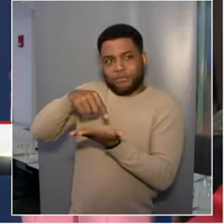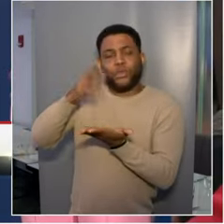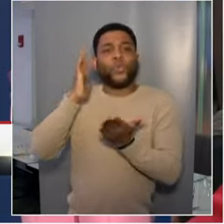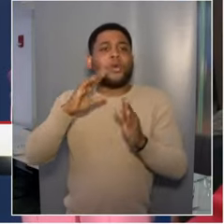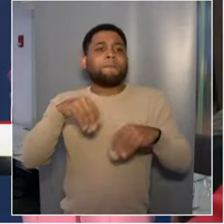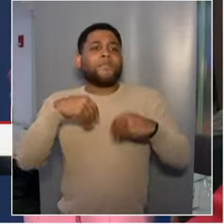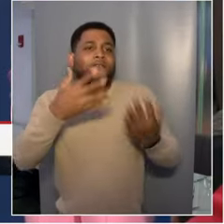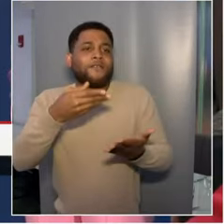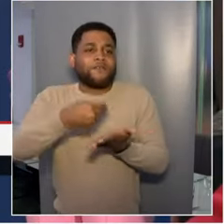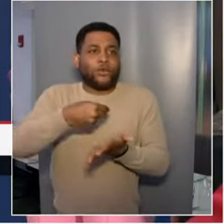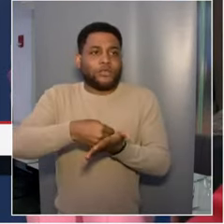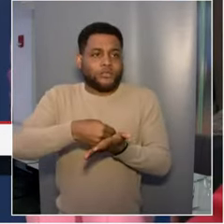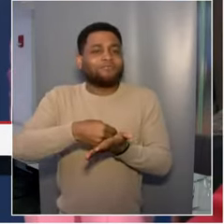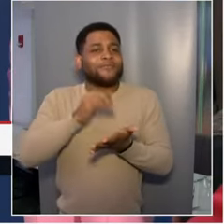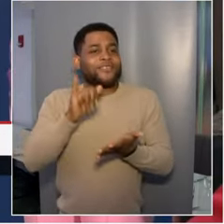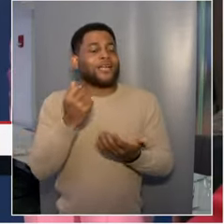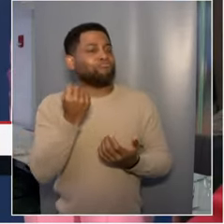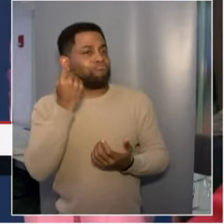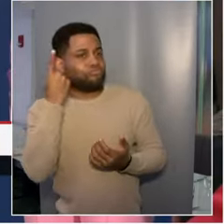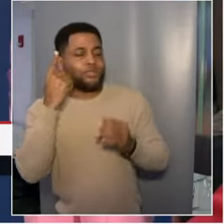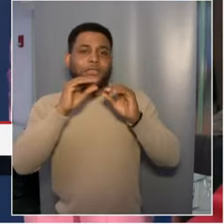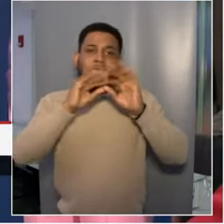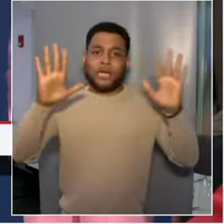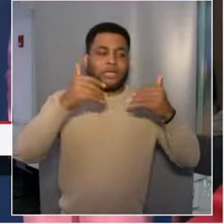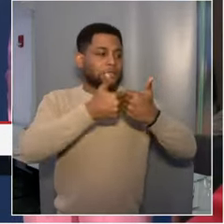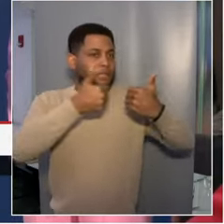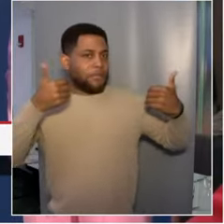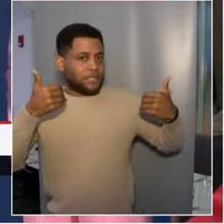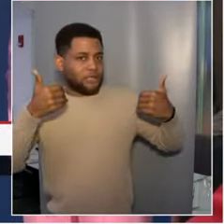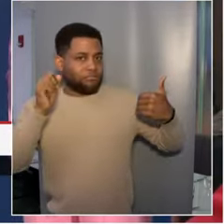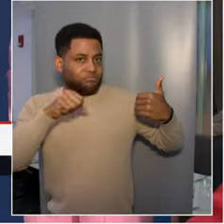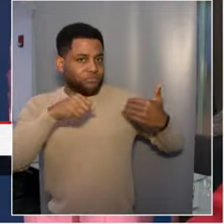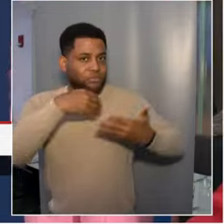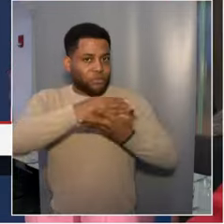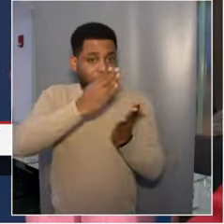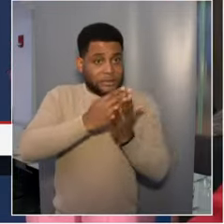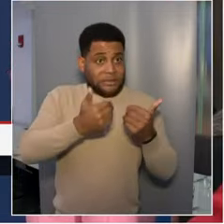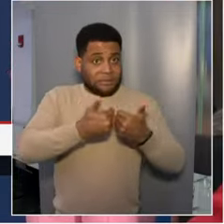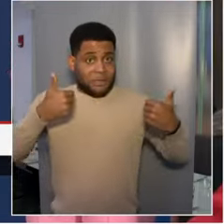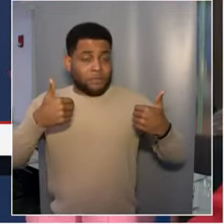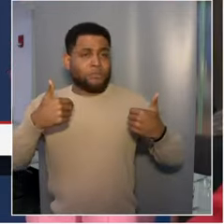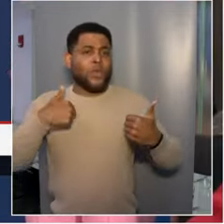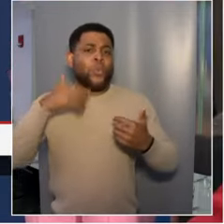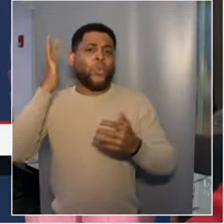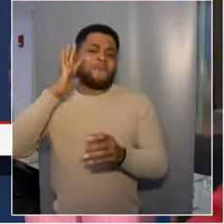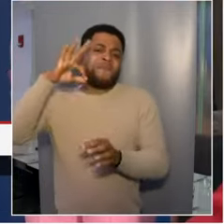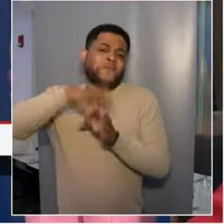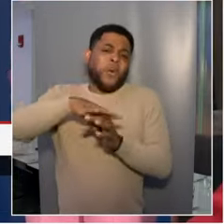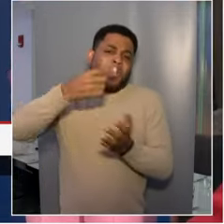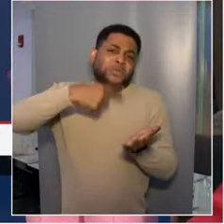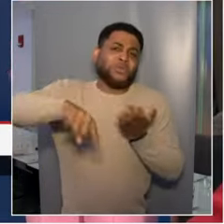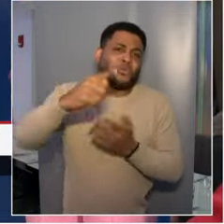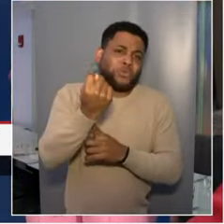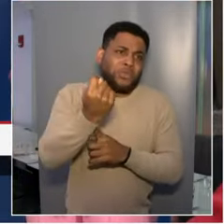what we offered in December, and that's what we're going to vote on next Tuesday. It's easier to do business in the District of